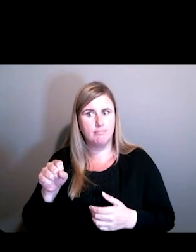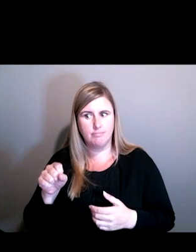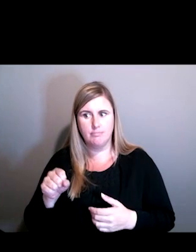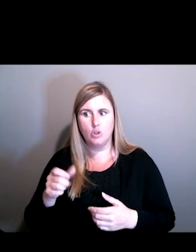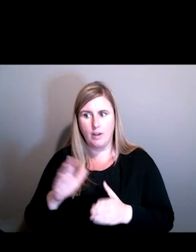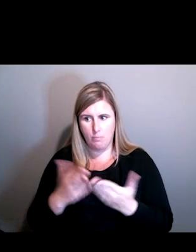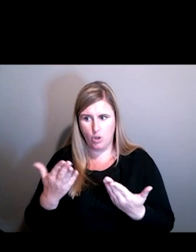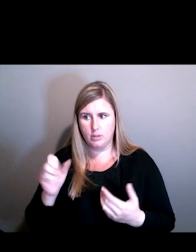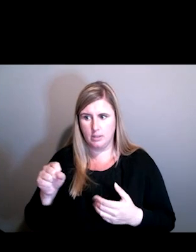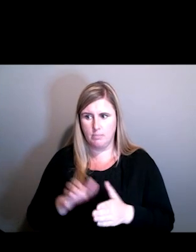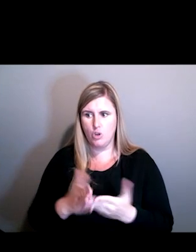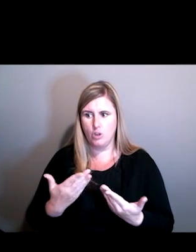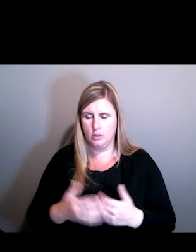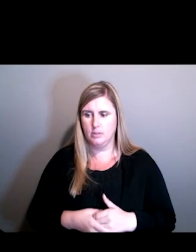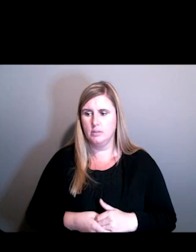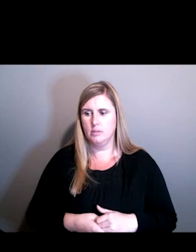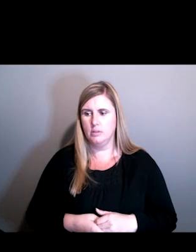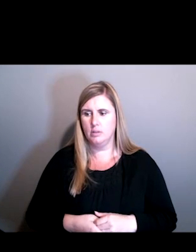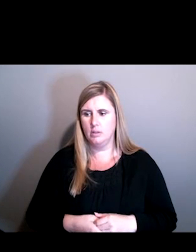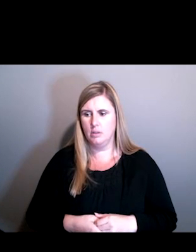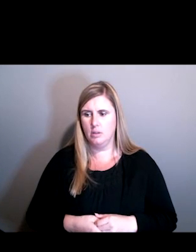Book. You can have the book.